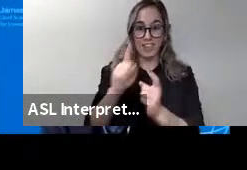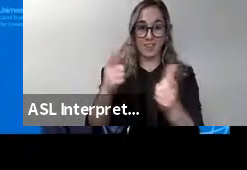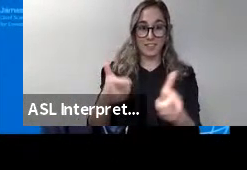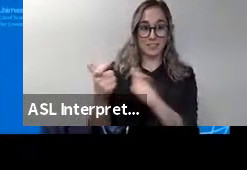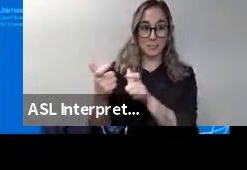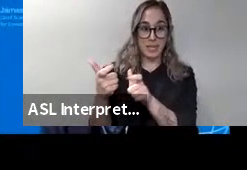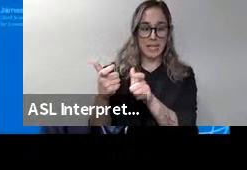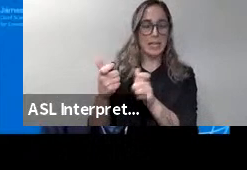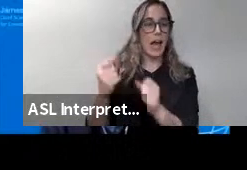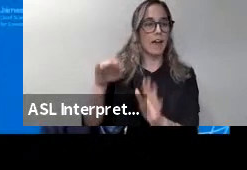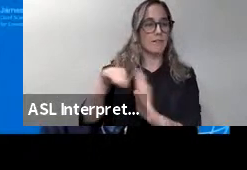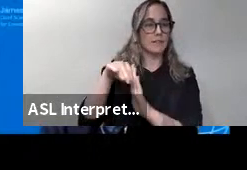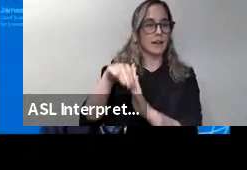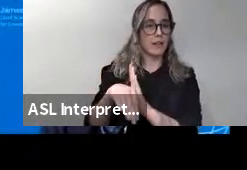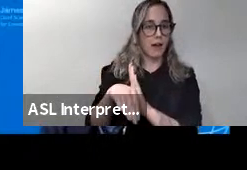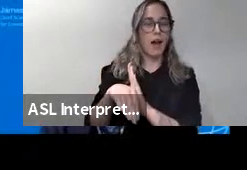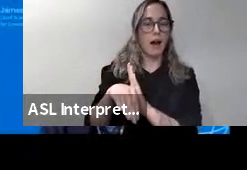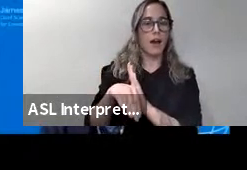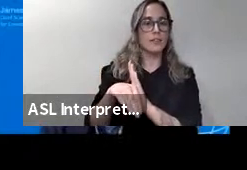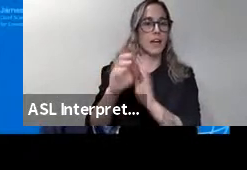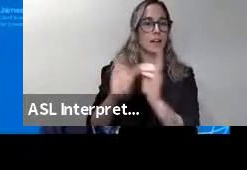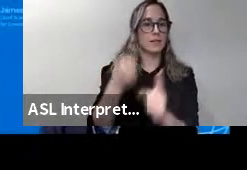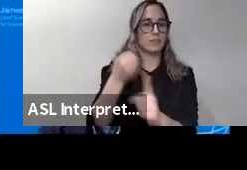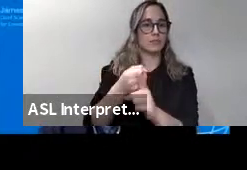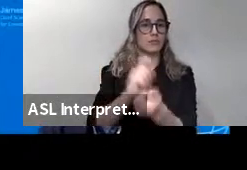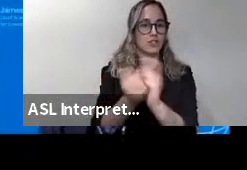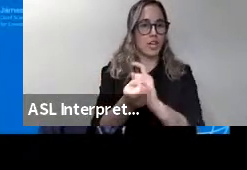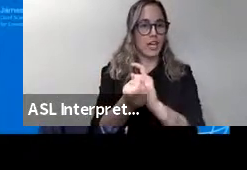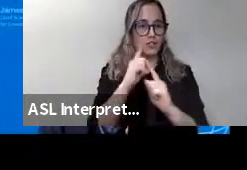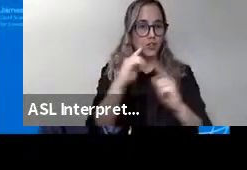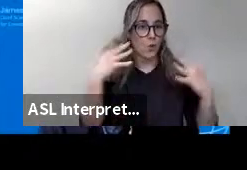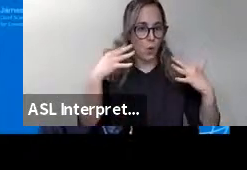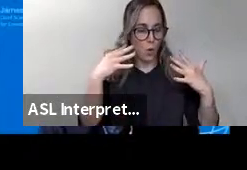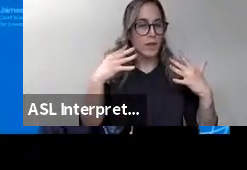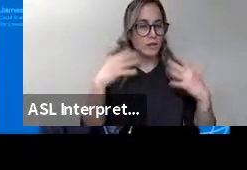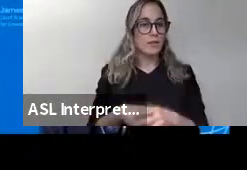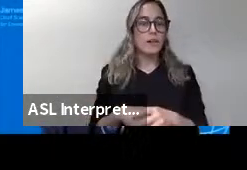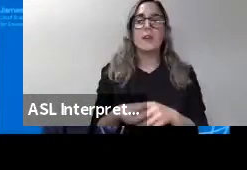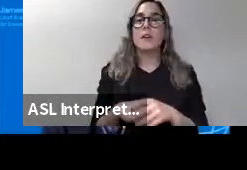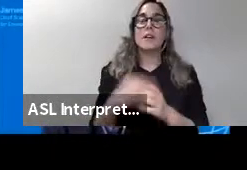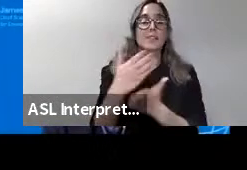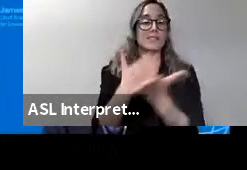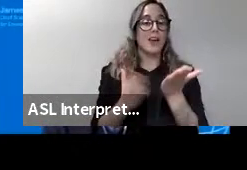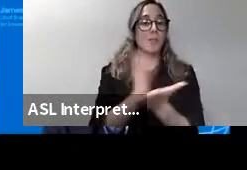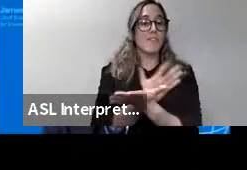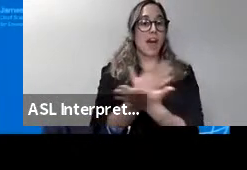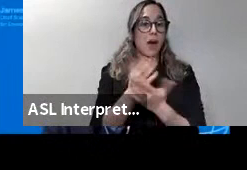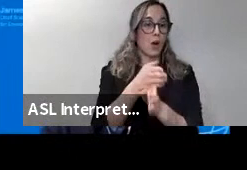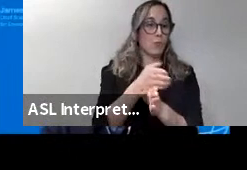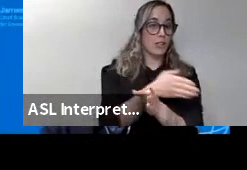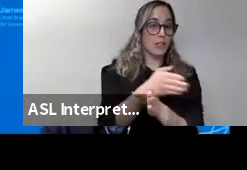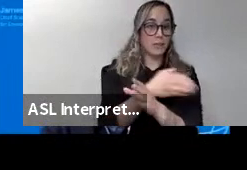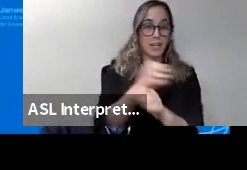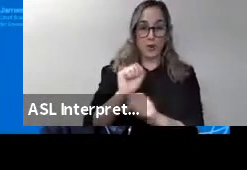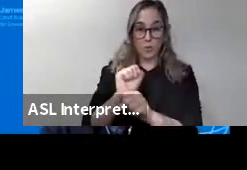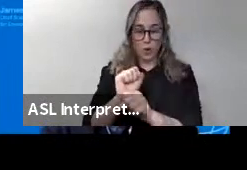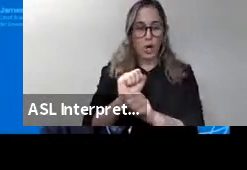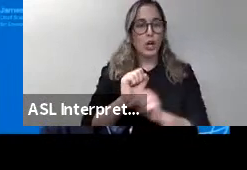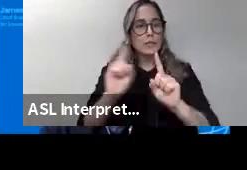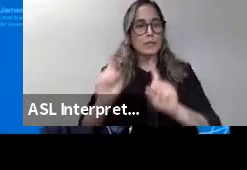impacts on the overall aircraft departure noise. Some of our preliminary work showed that this was a potential